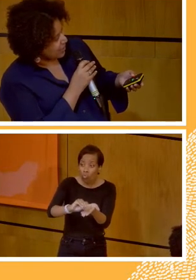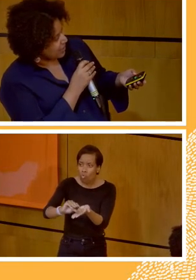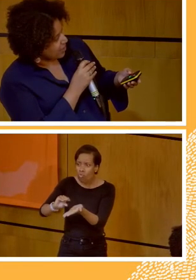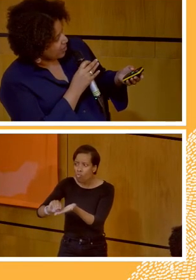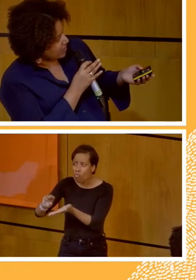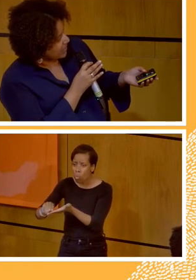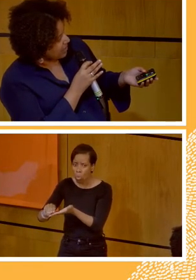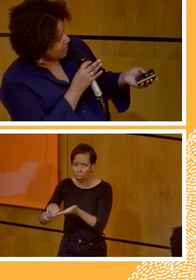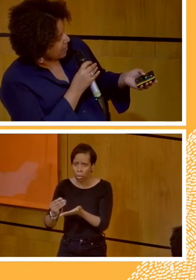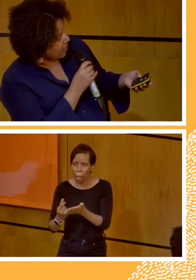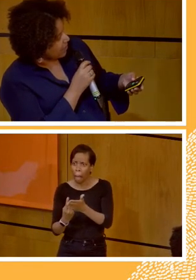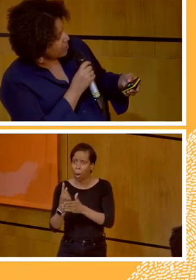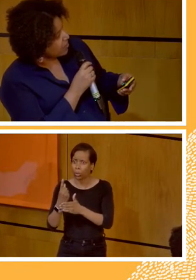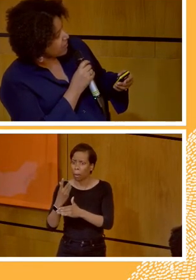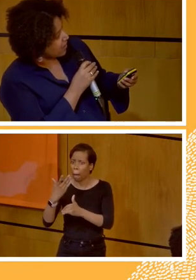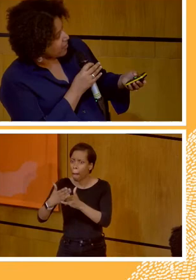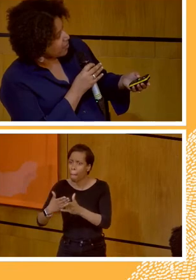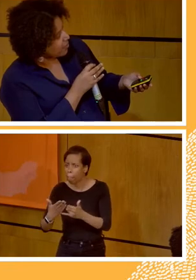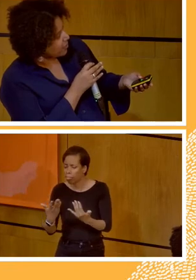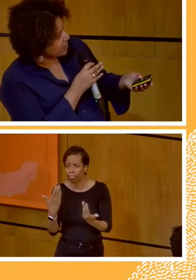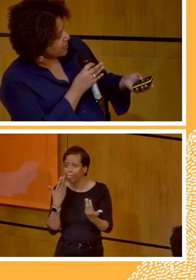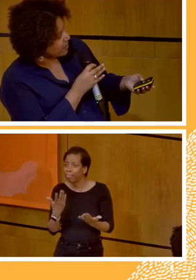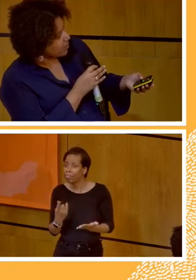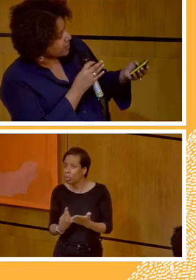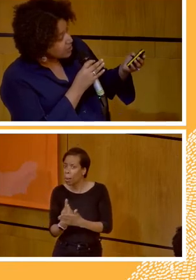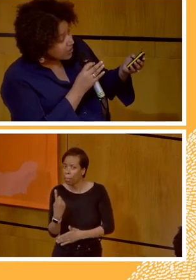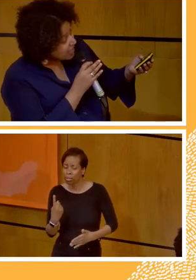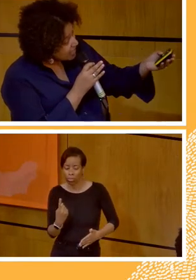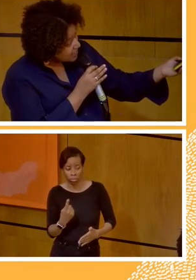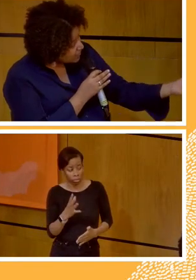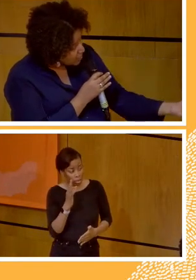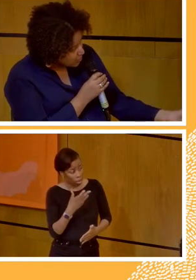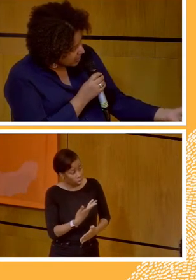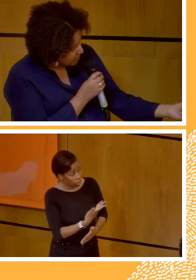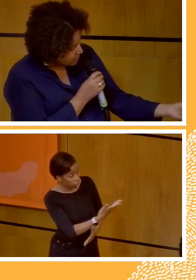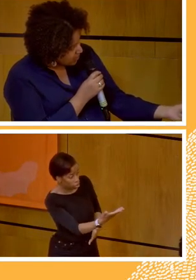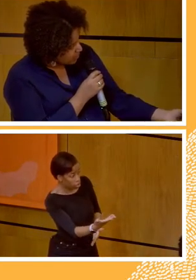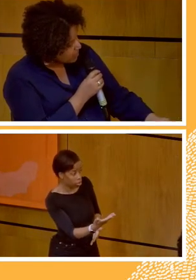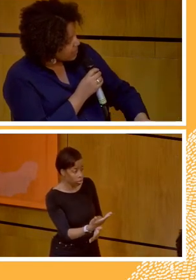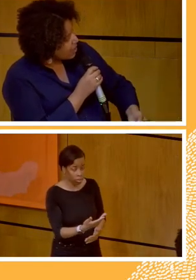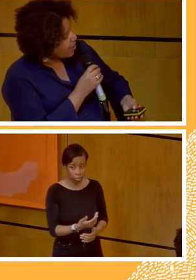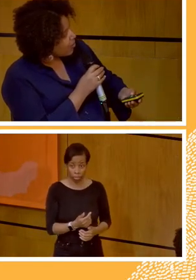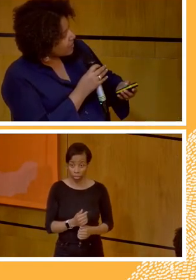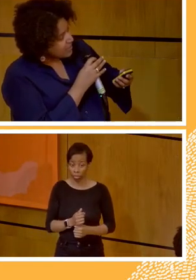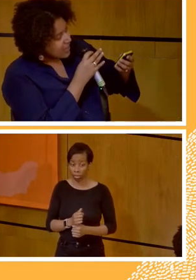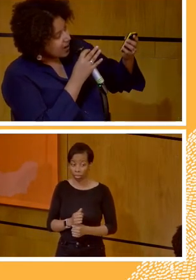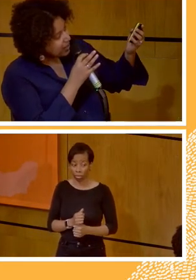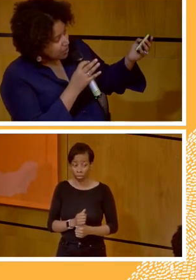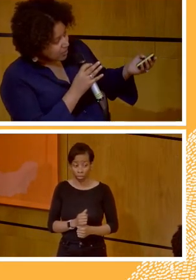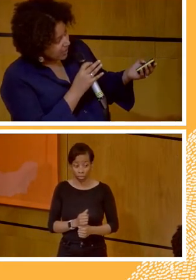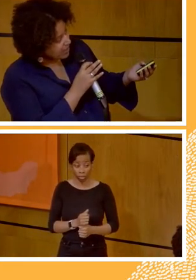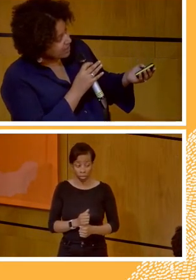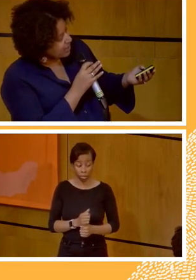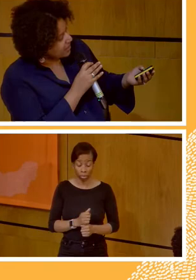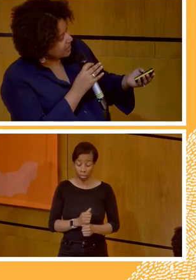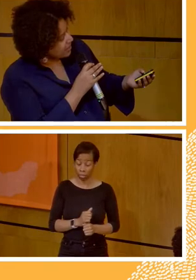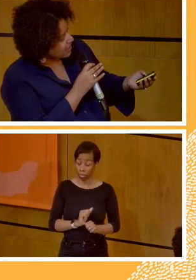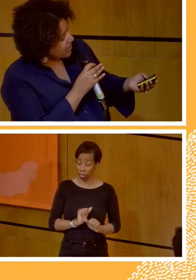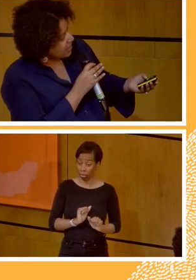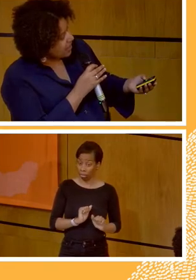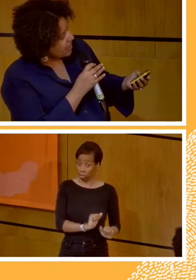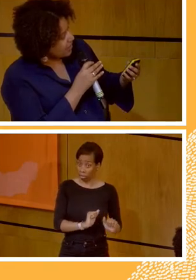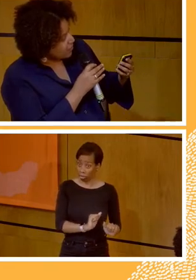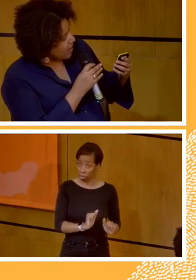a question to the whole team about whether you found the whole process, whether it's your individual episode or the entire podcast